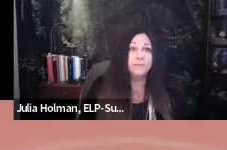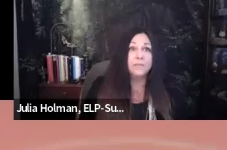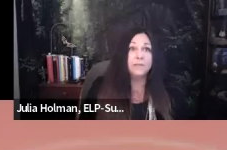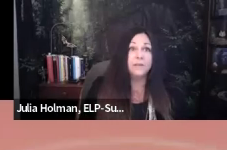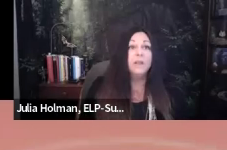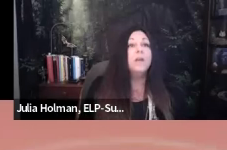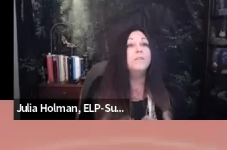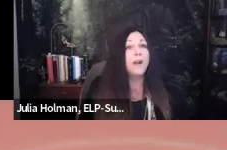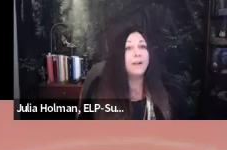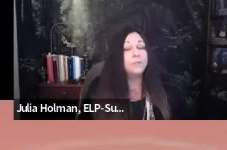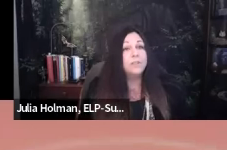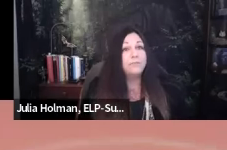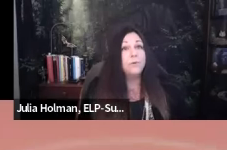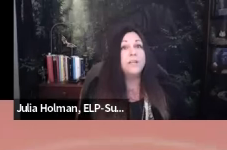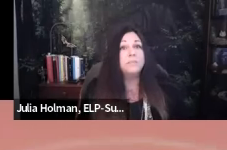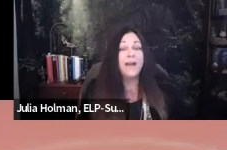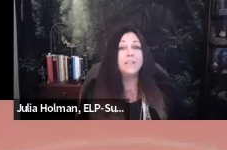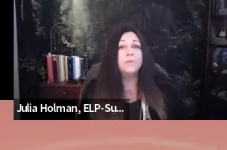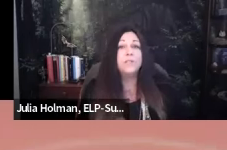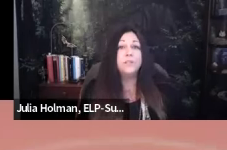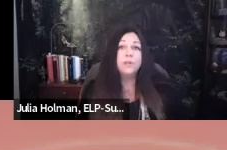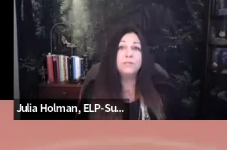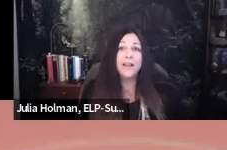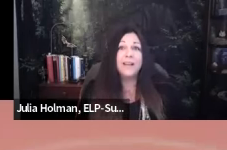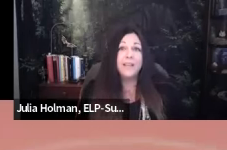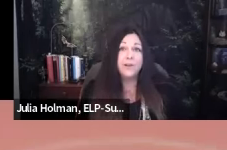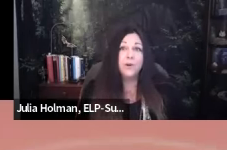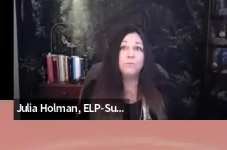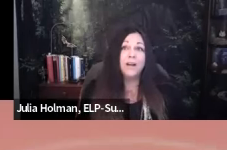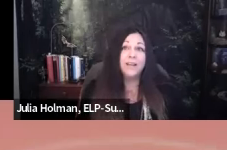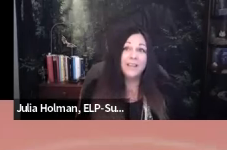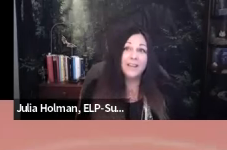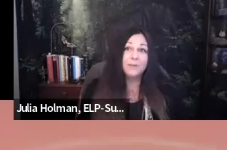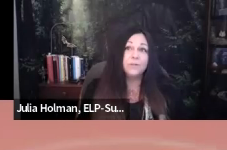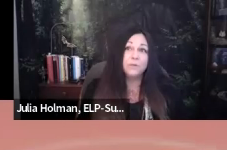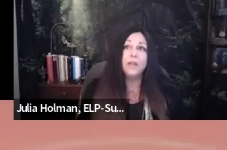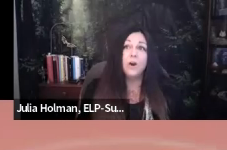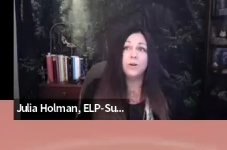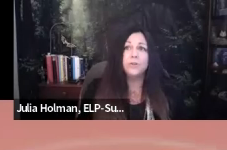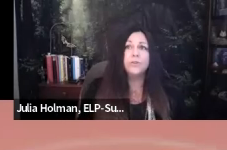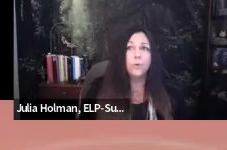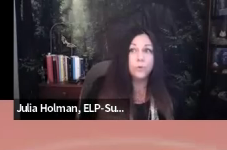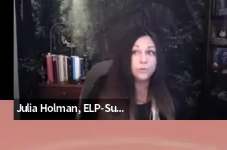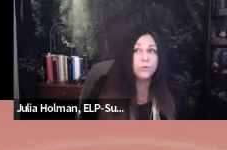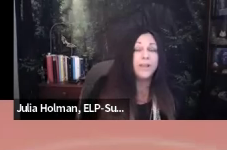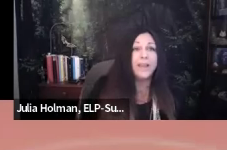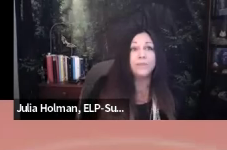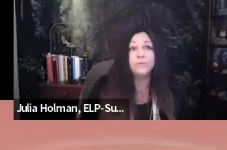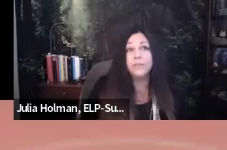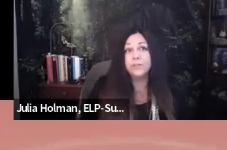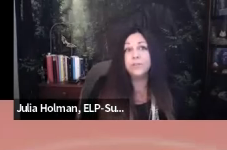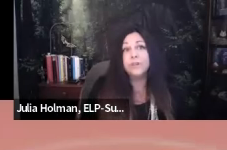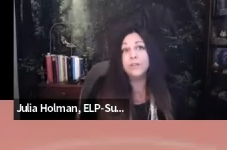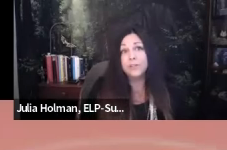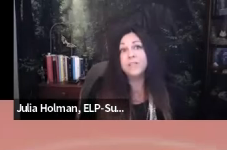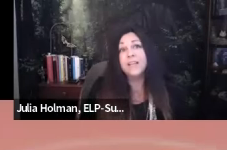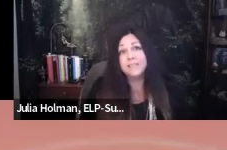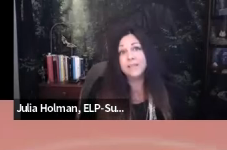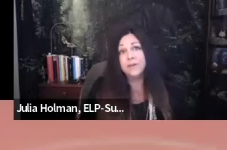palliative teams. For after a loved one has passed, we do provide in-home body care, which really honors cultural and